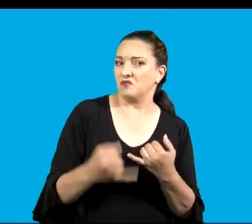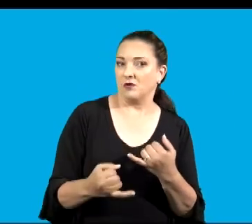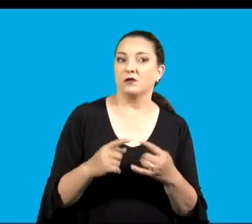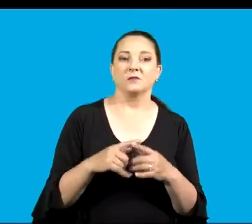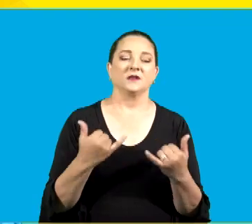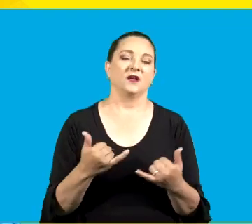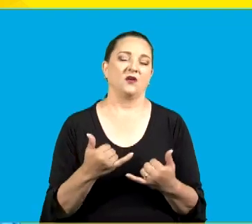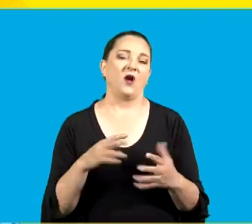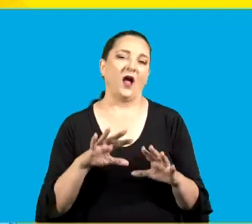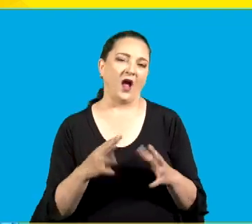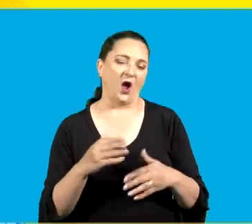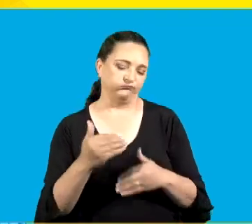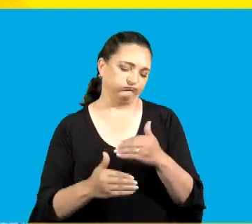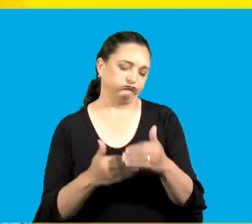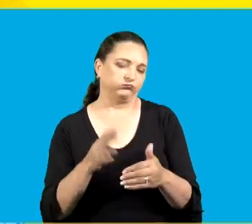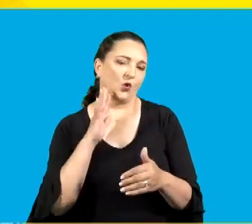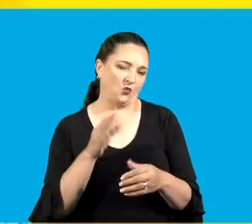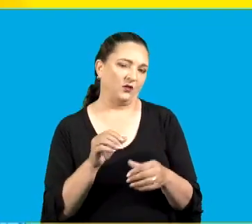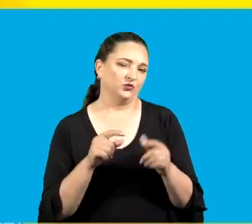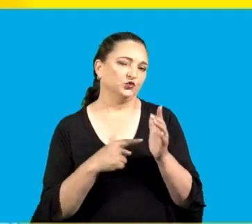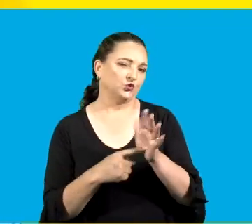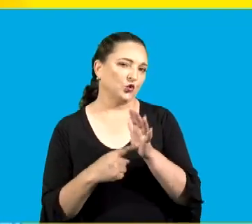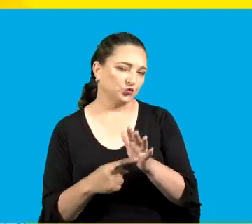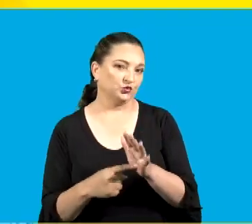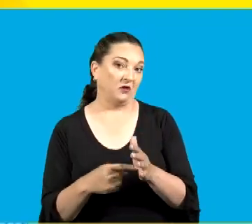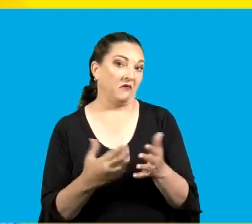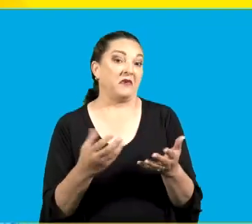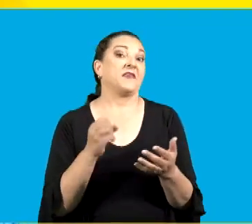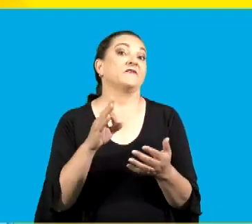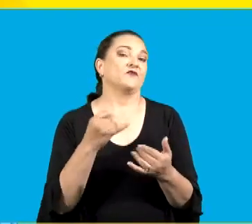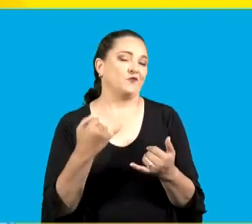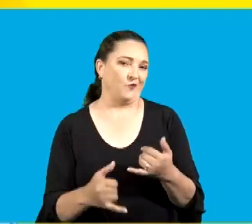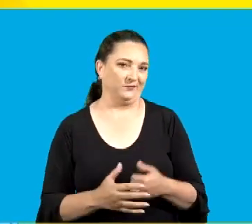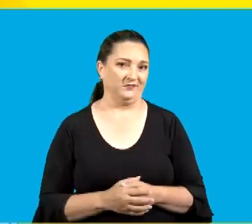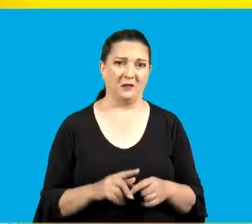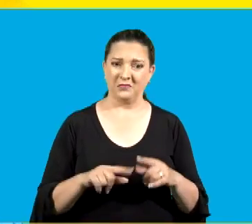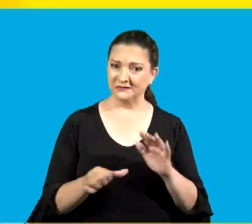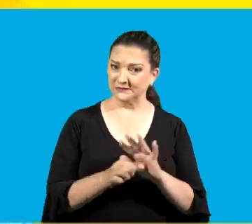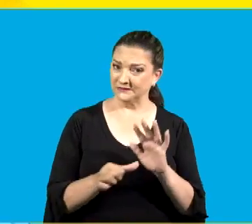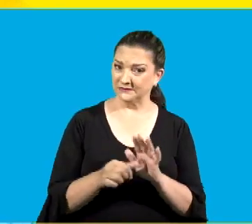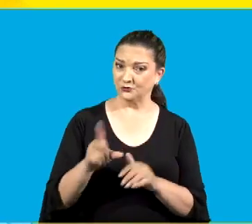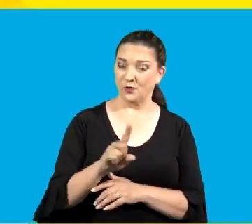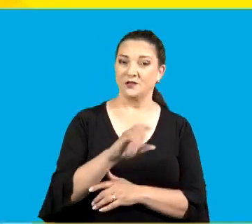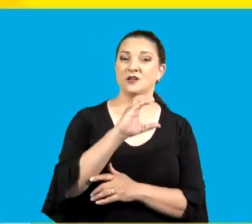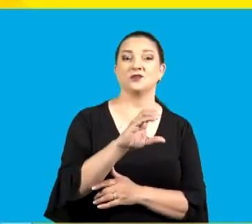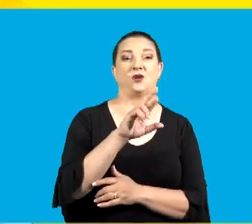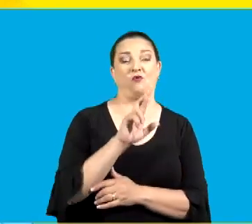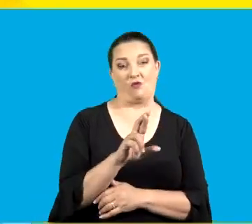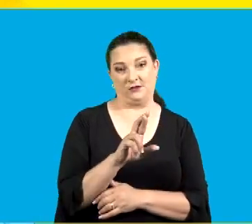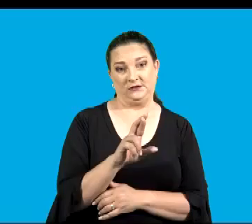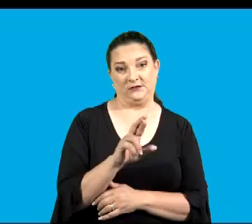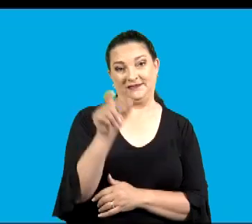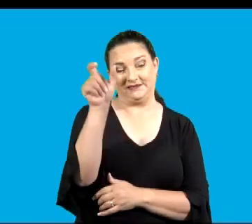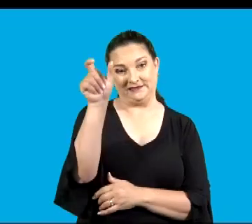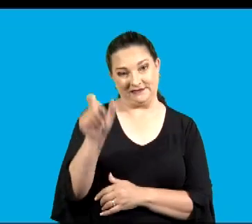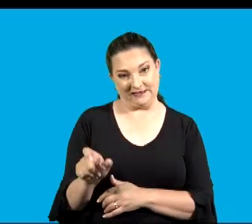recorded. But we're going to do that as we correct the errors together. So what is very important is to understand that on your credit side